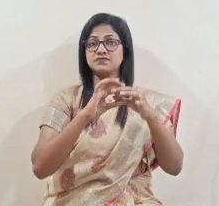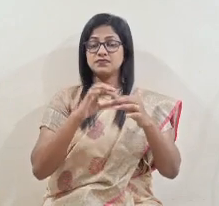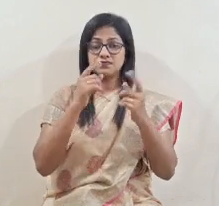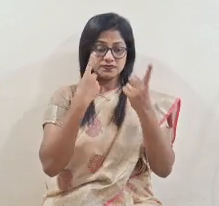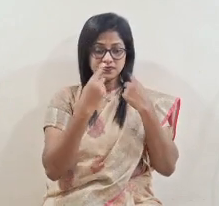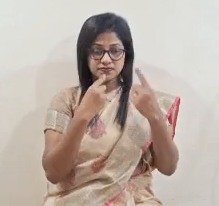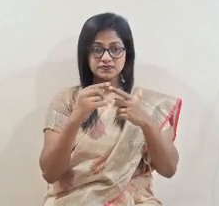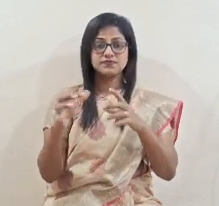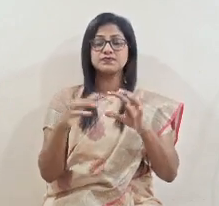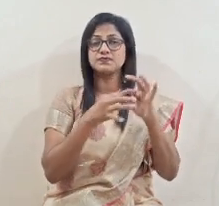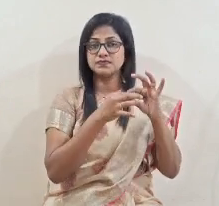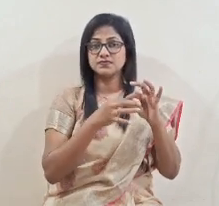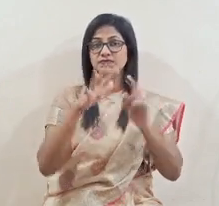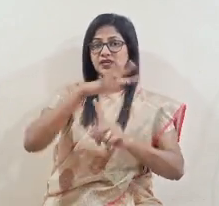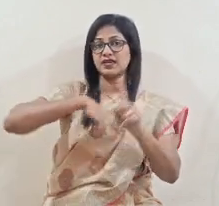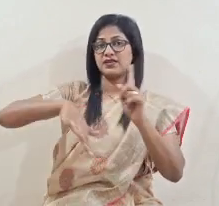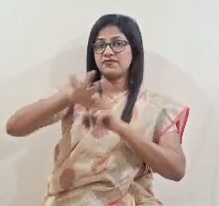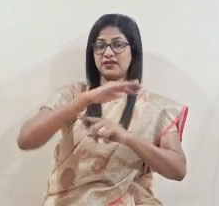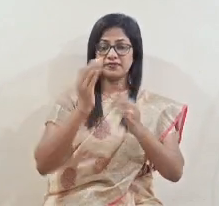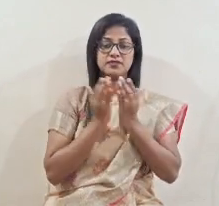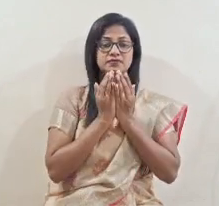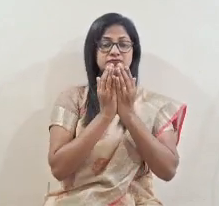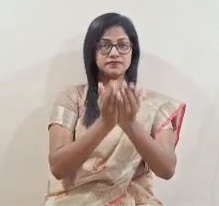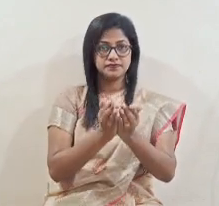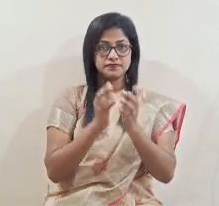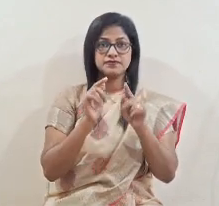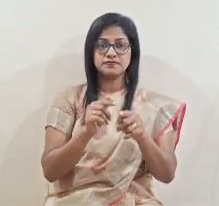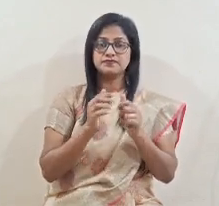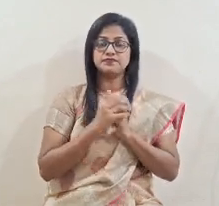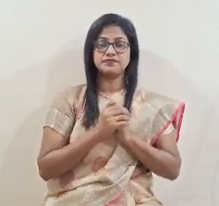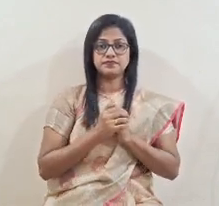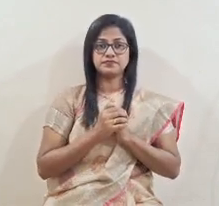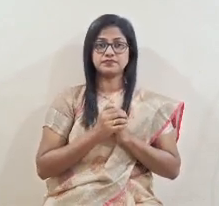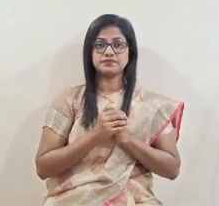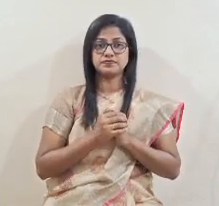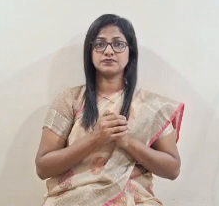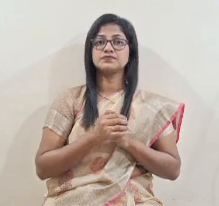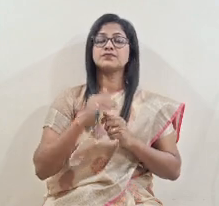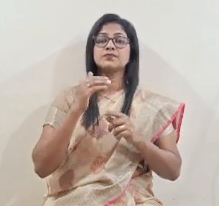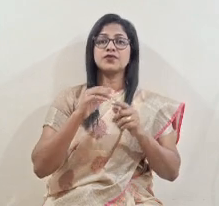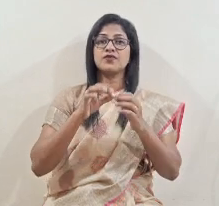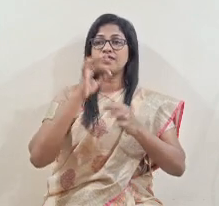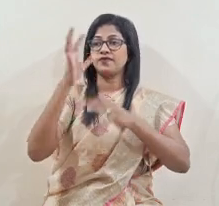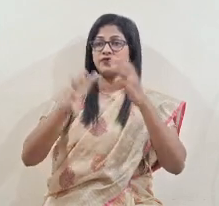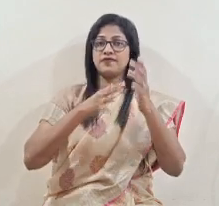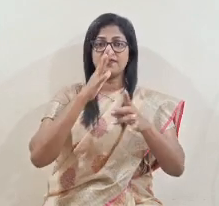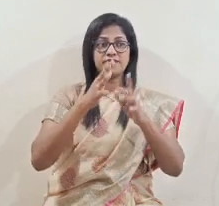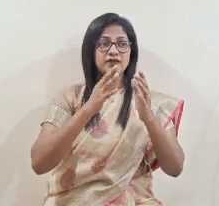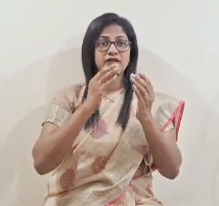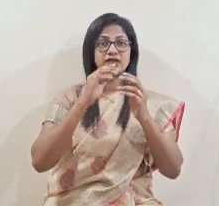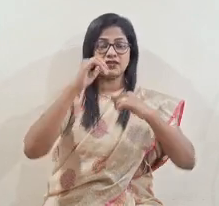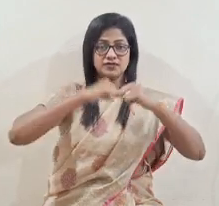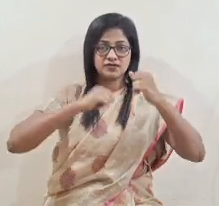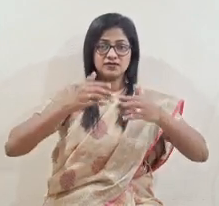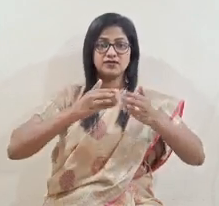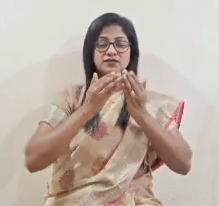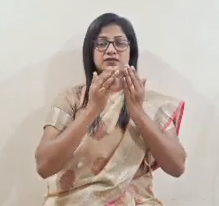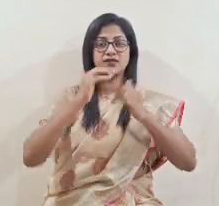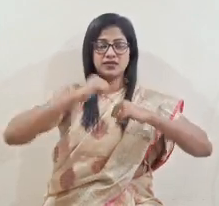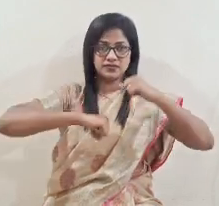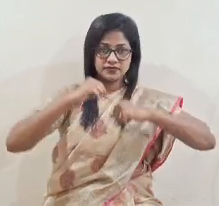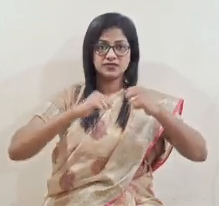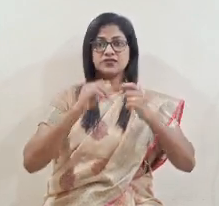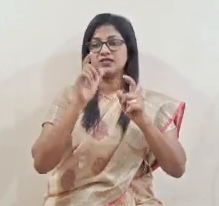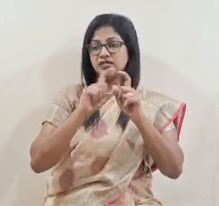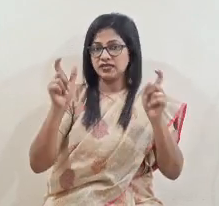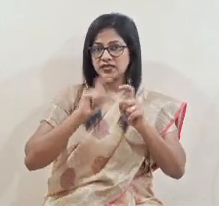be assessed based on the environment of the ferry, environment of the pier infrastructure, the cleanliness in the ferry and around the ferry.